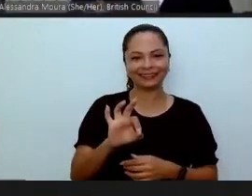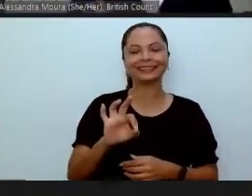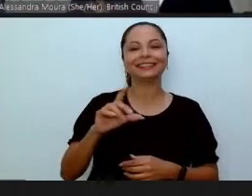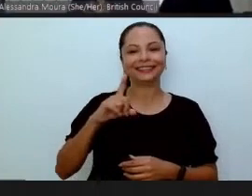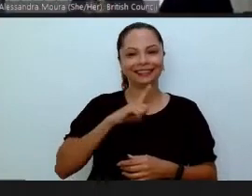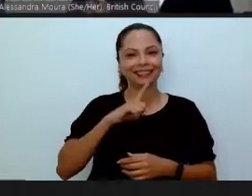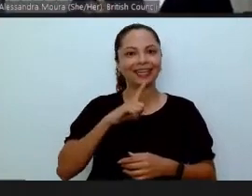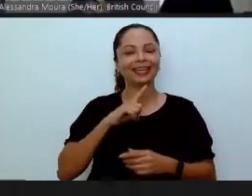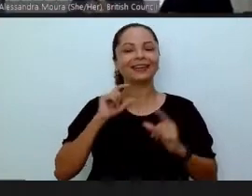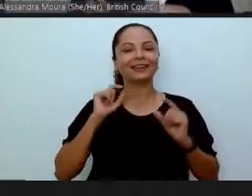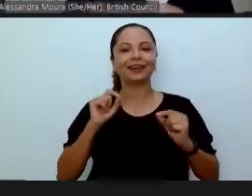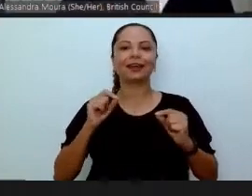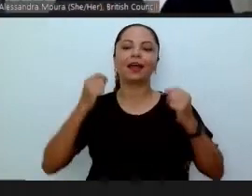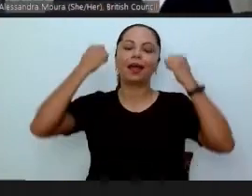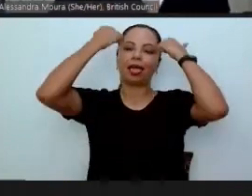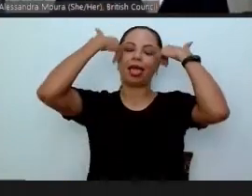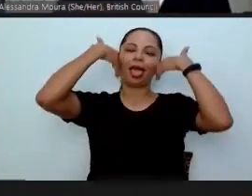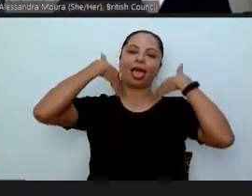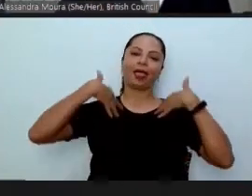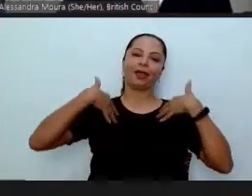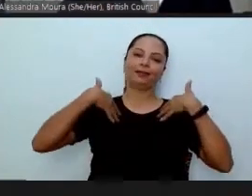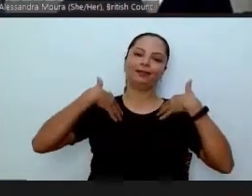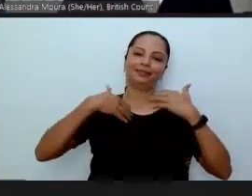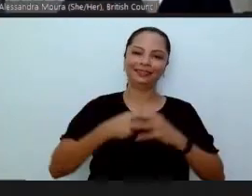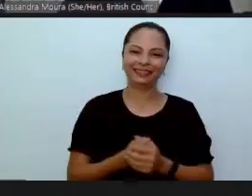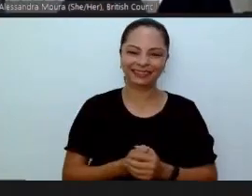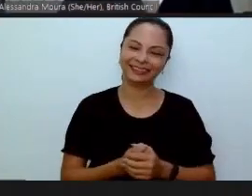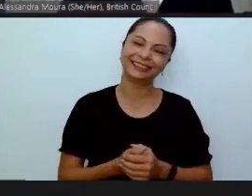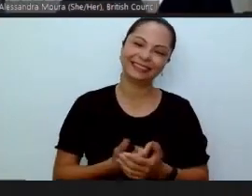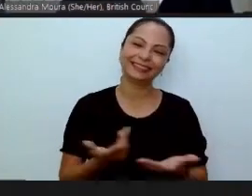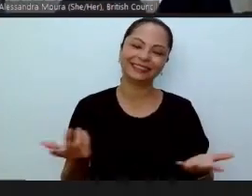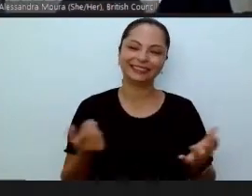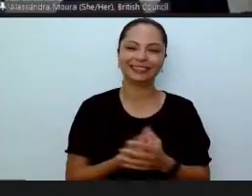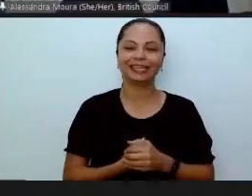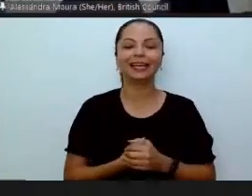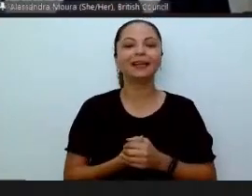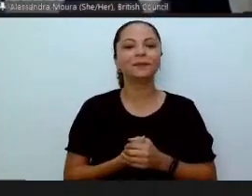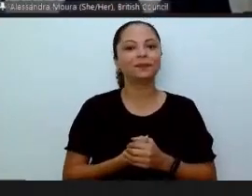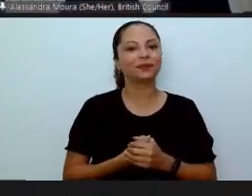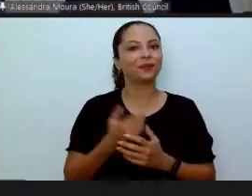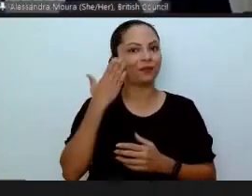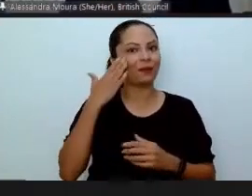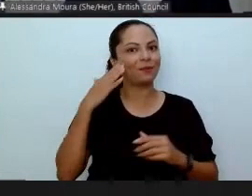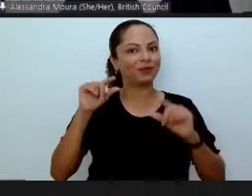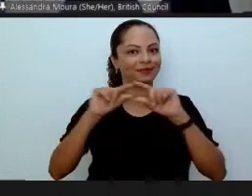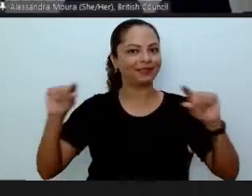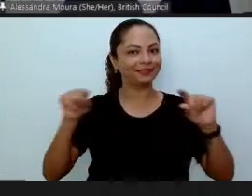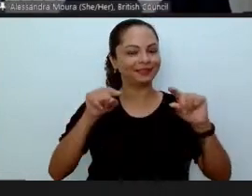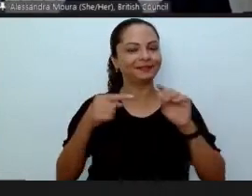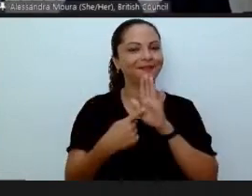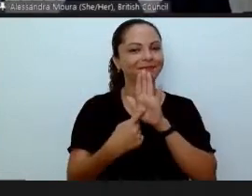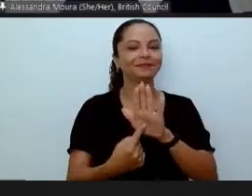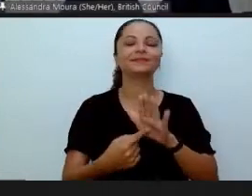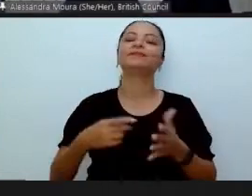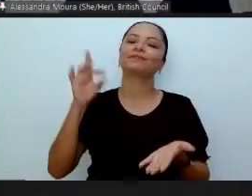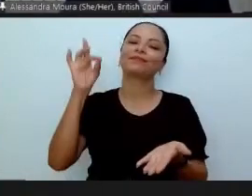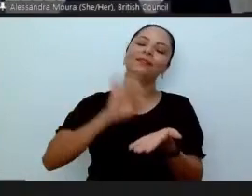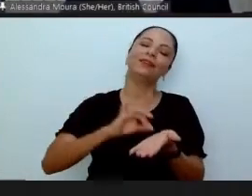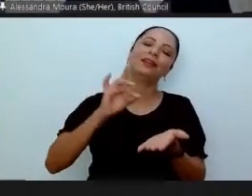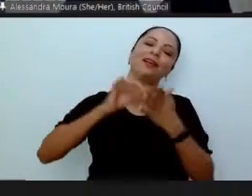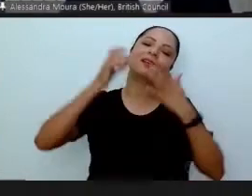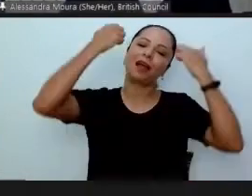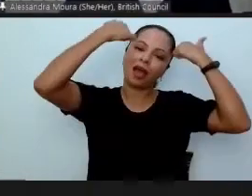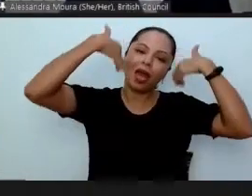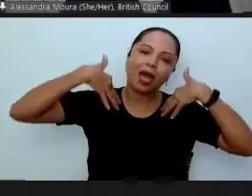quite a comment, isn't it? I think, yeah, it can be a lot of hard work. It takes time and hard work as a teacher